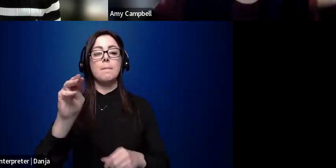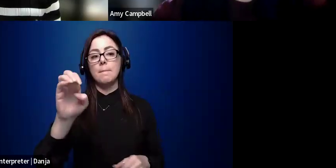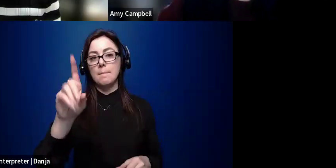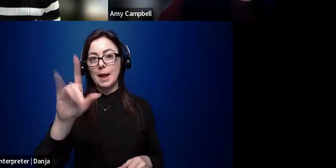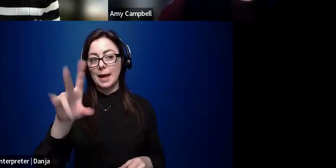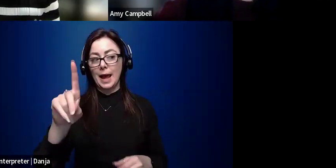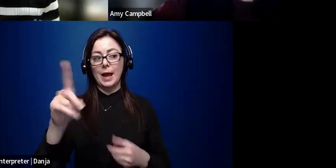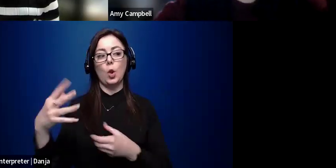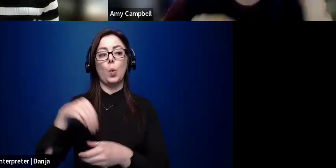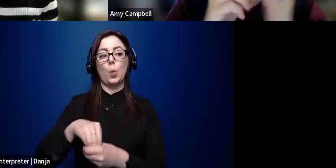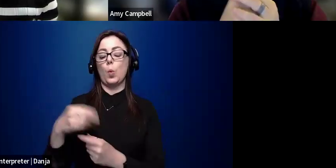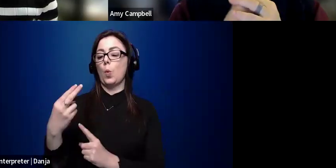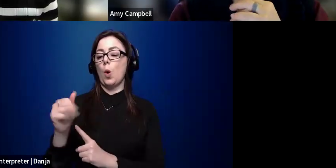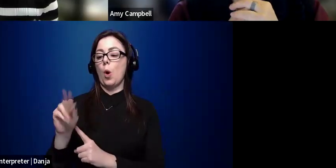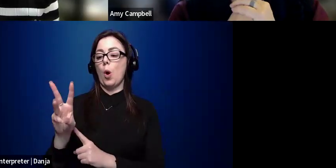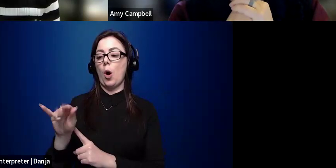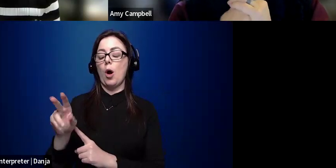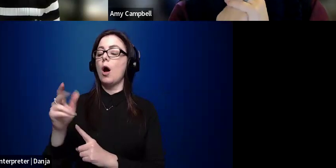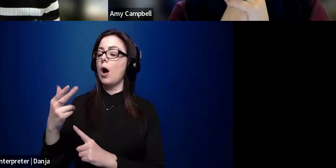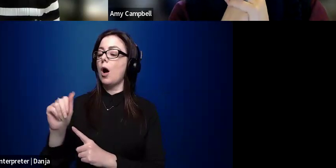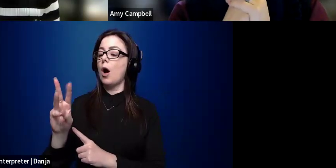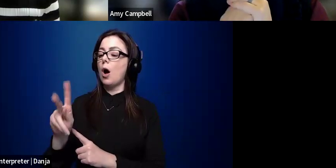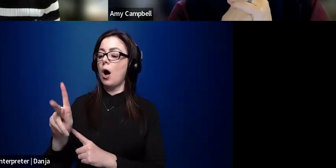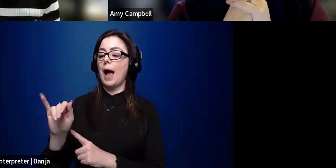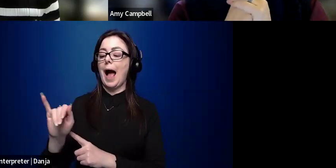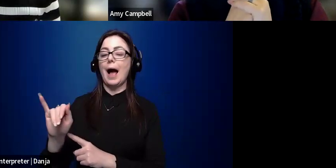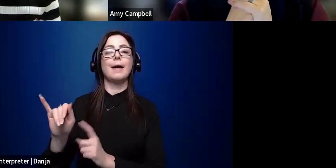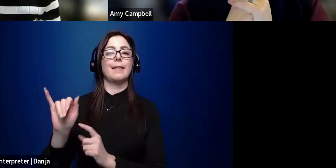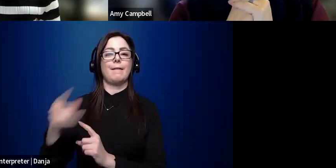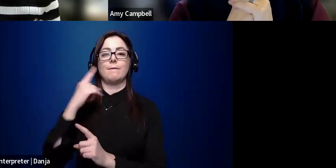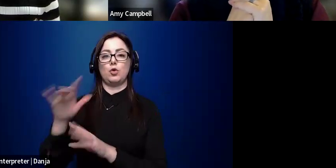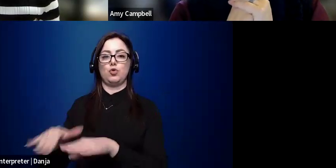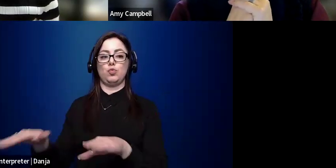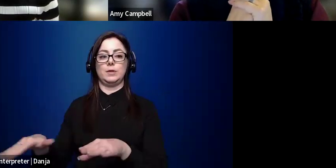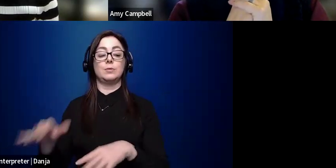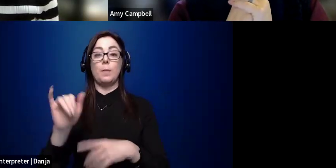children. And that is 21% of Iowa's population.